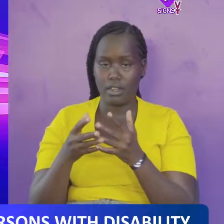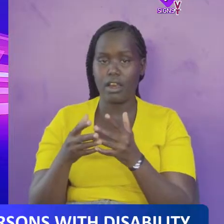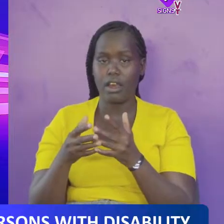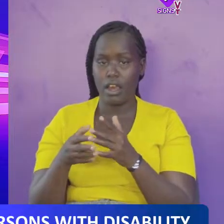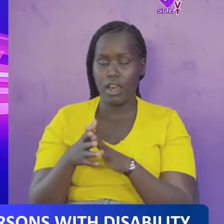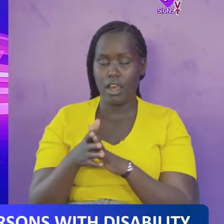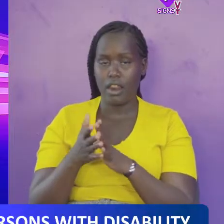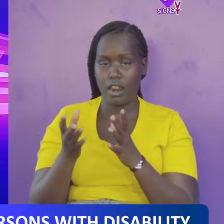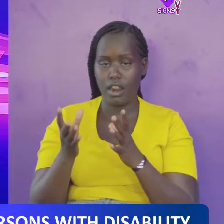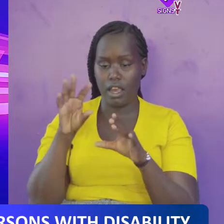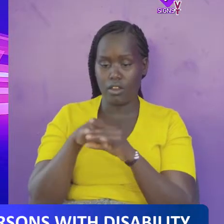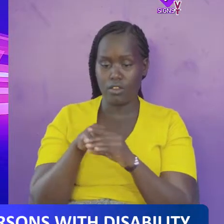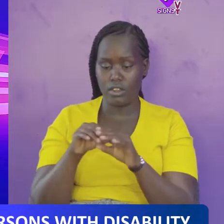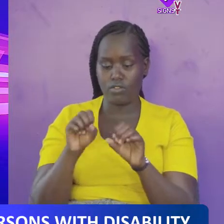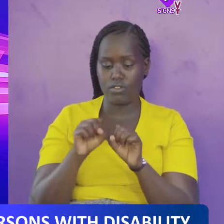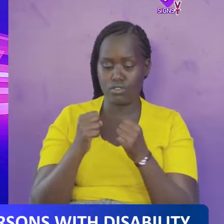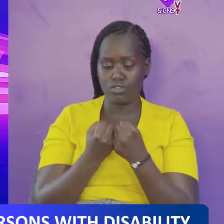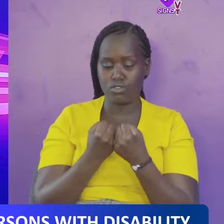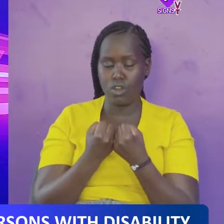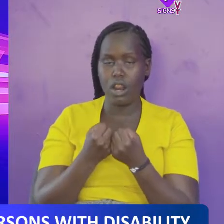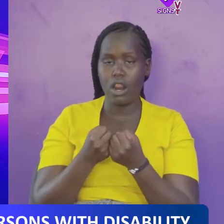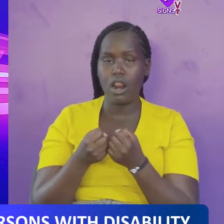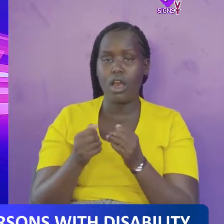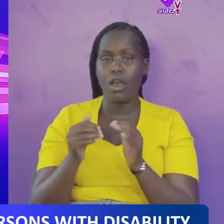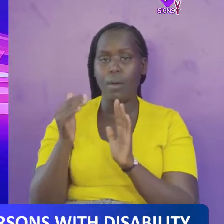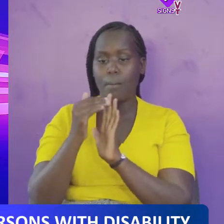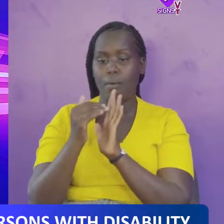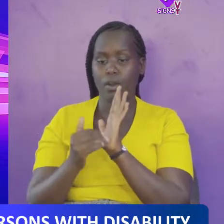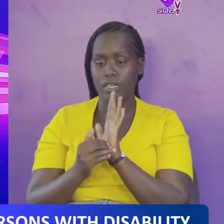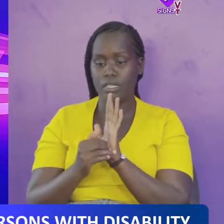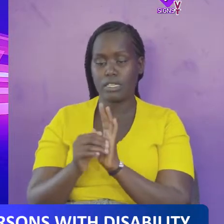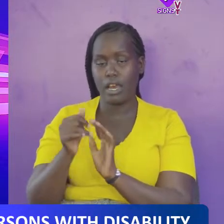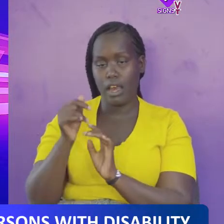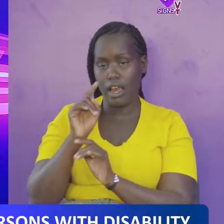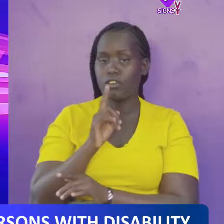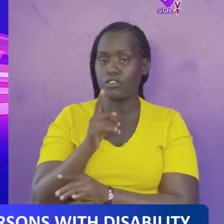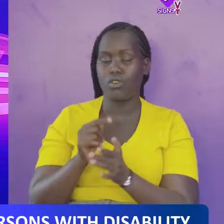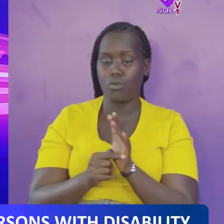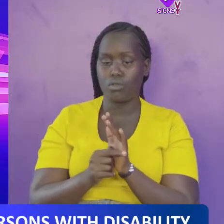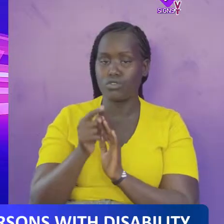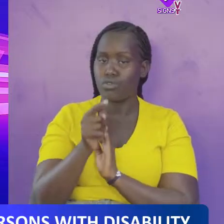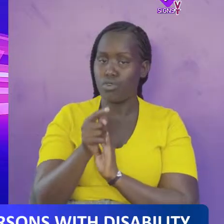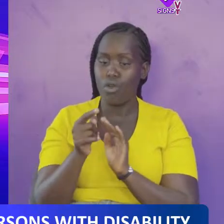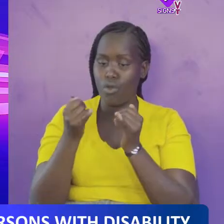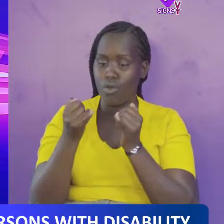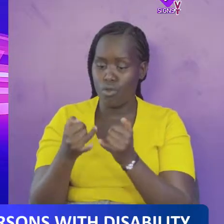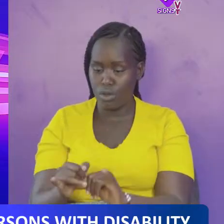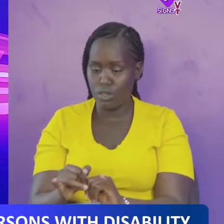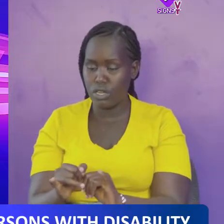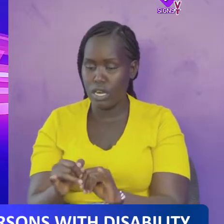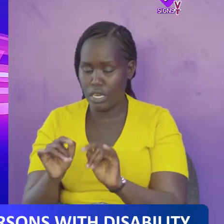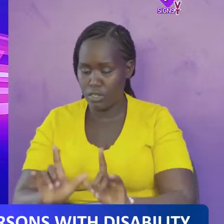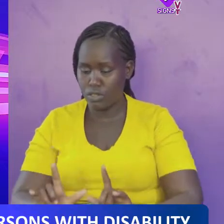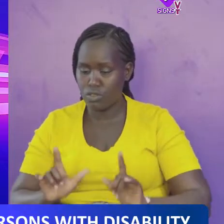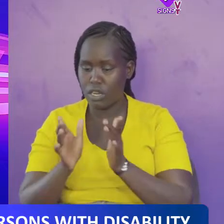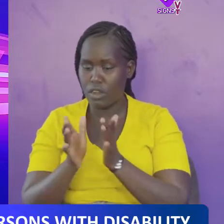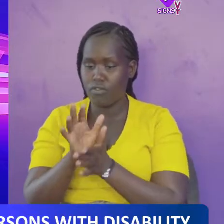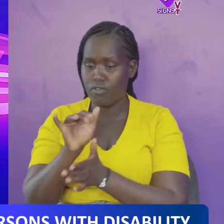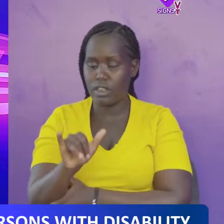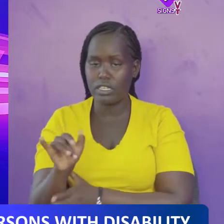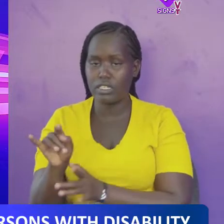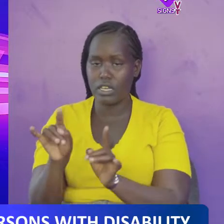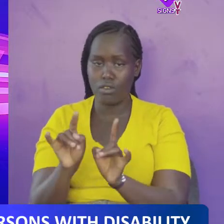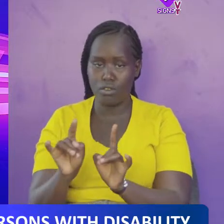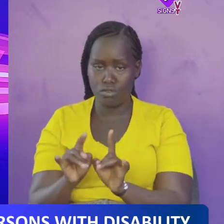programs. Make sure that you are, one way or another, trying to live by that and to try and make the